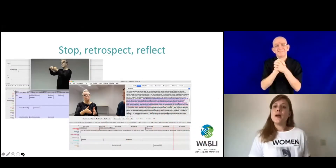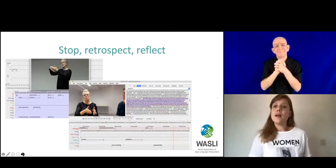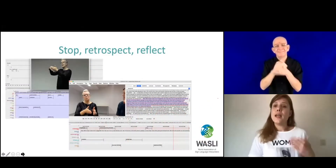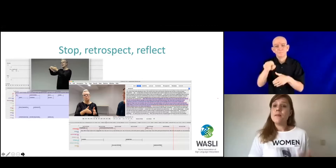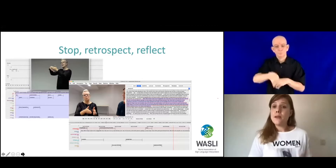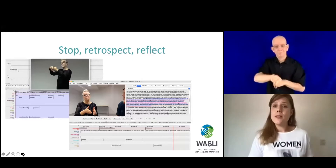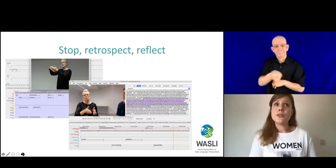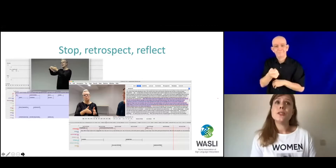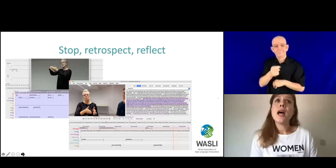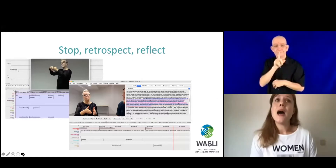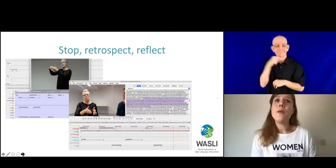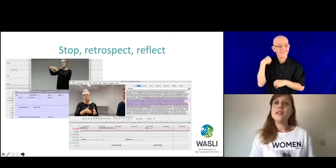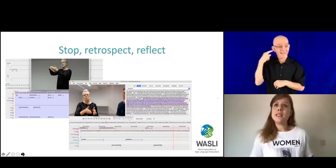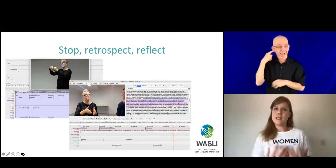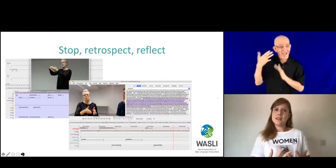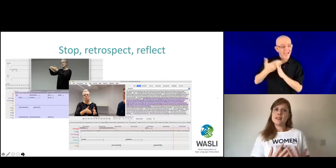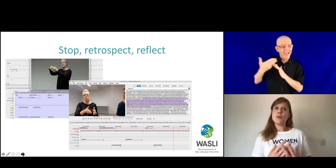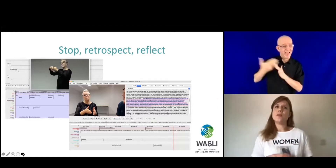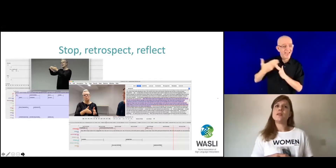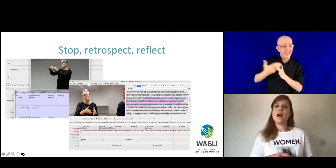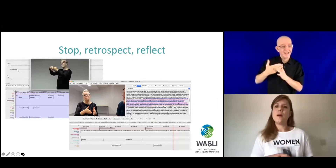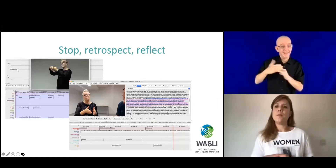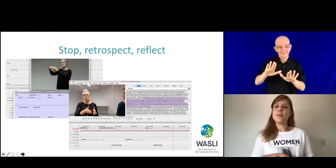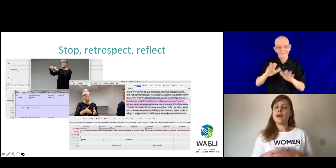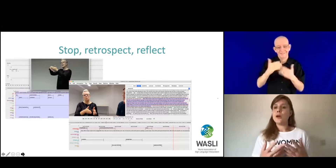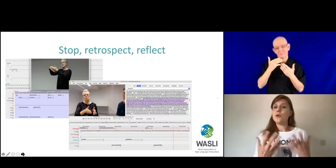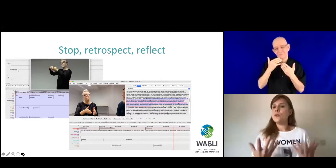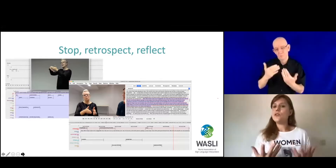So in my research, how I did this was a